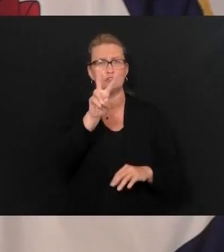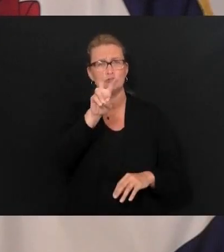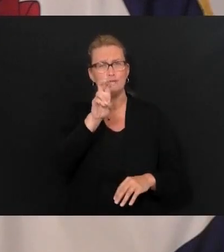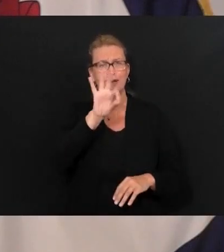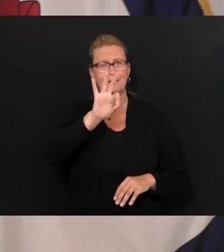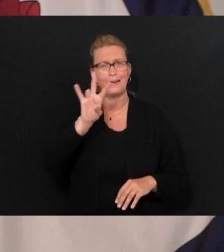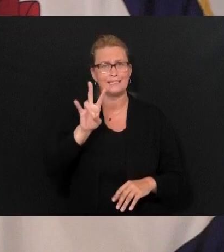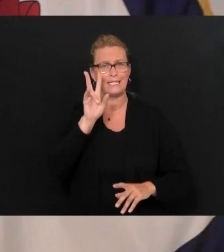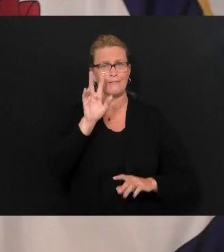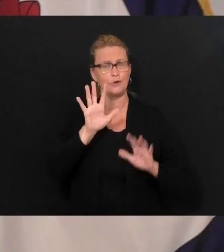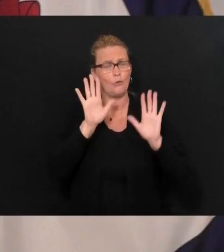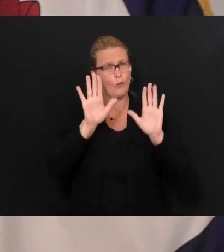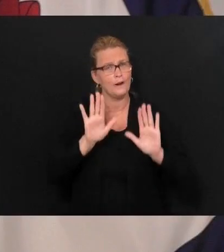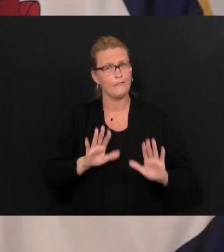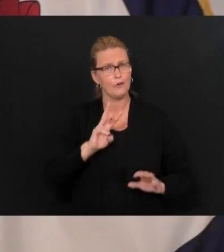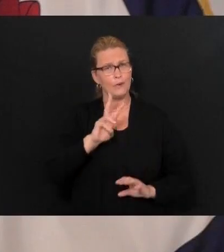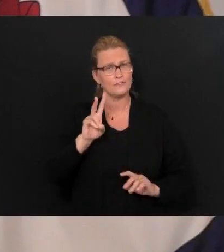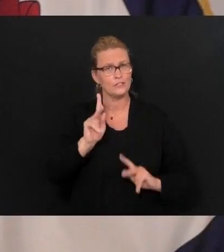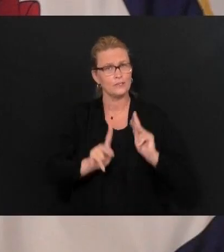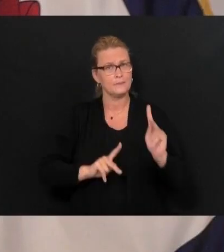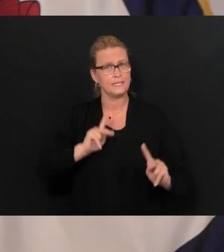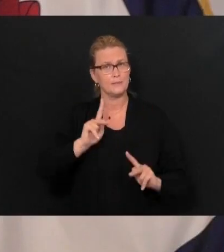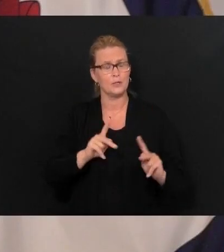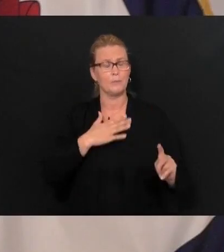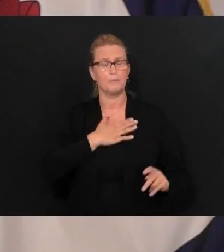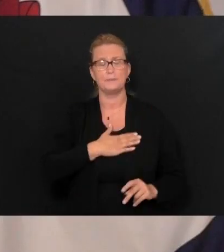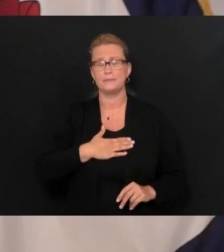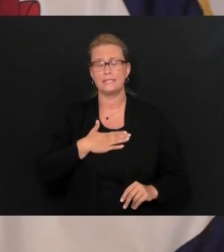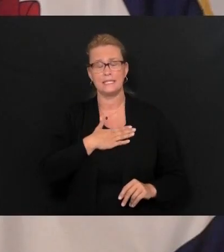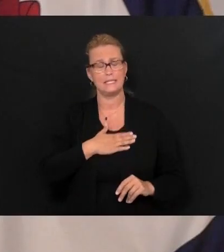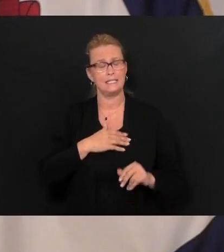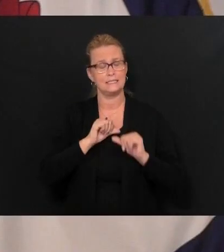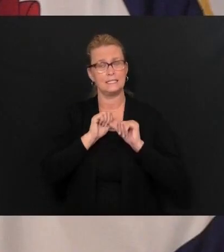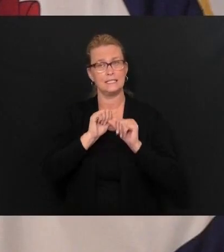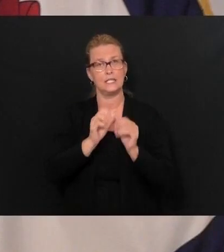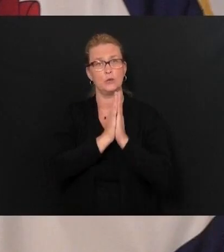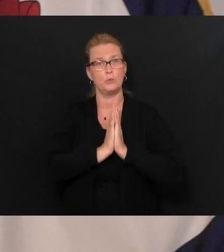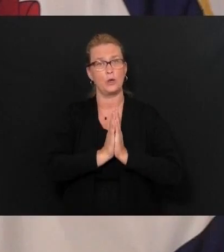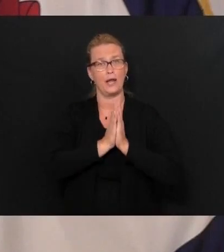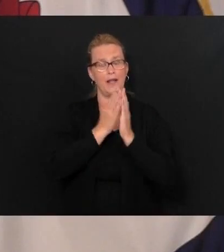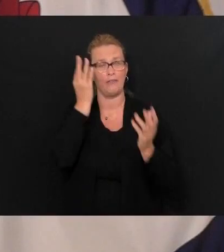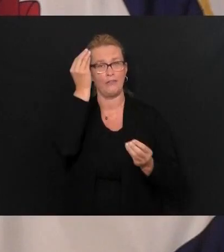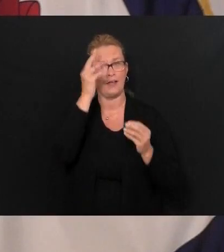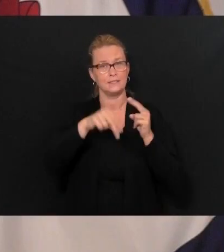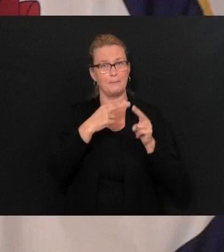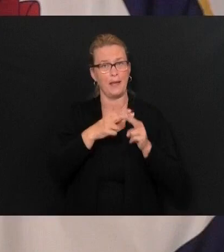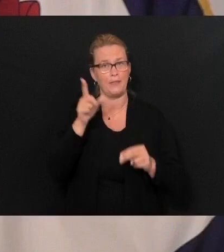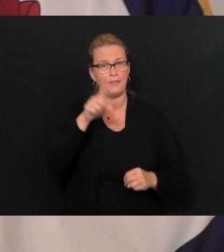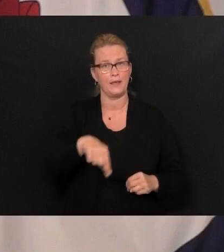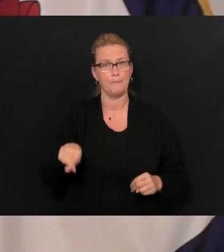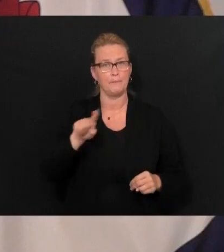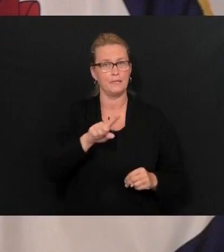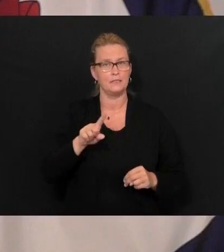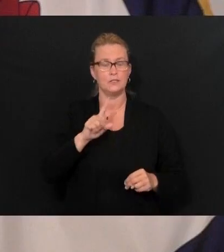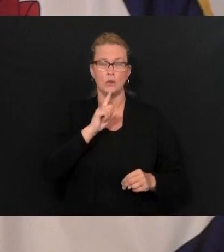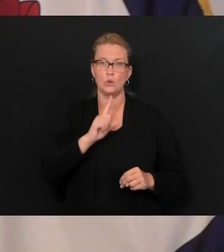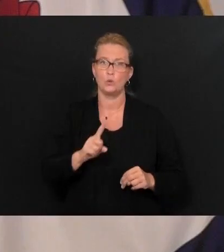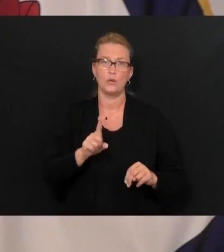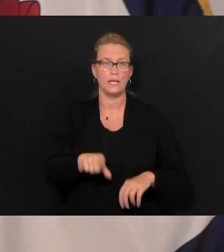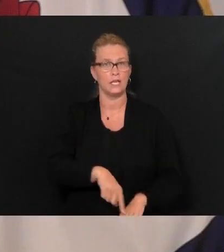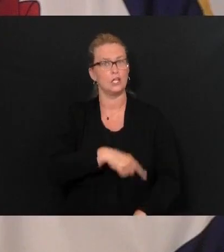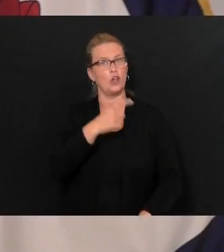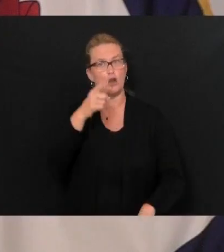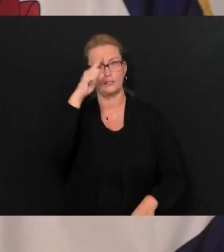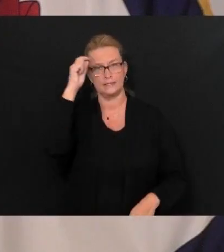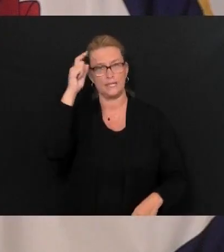297 great West Virginians. Please, again, keep them in your thoughts and prayers. It's been an exceptionally long summer